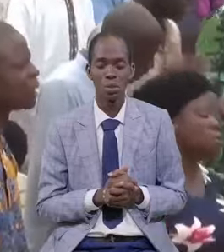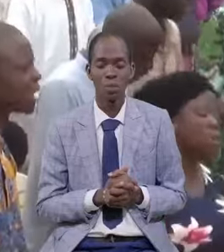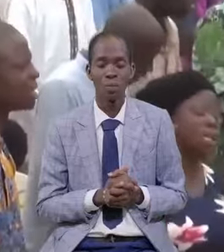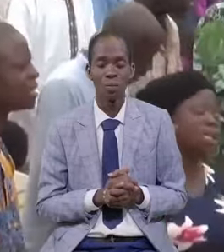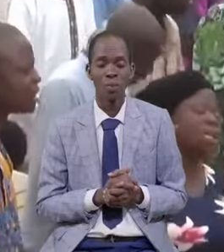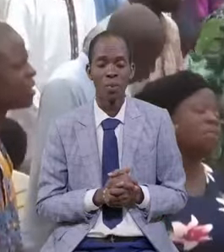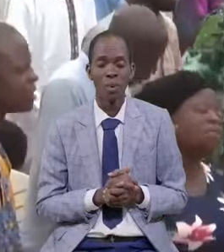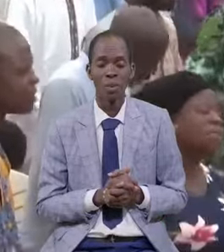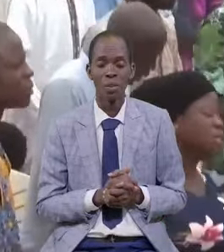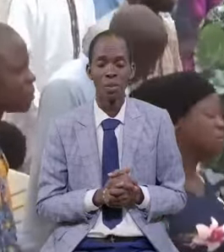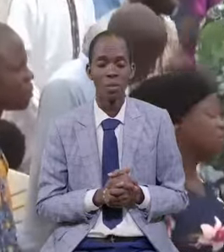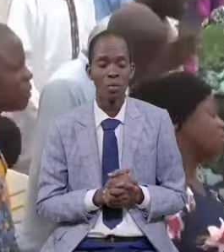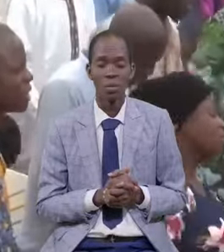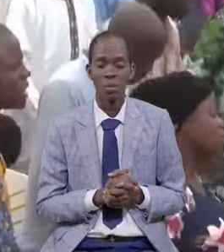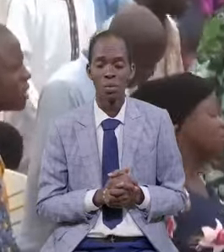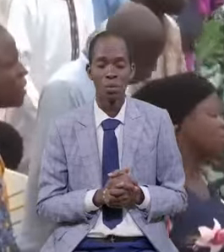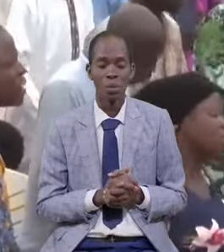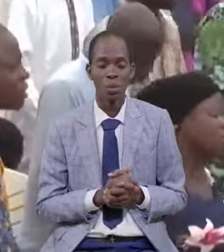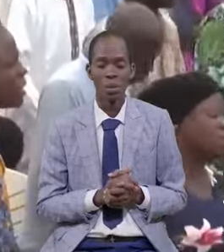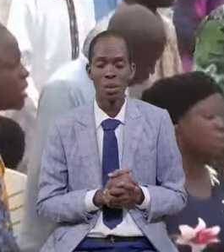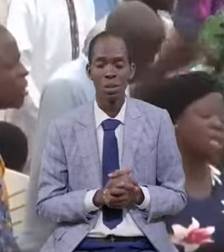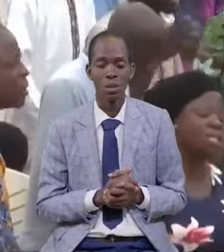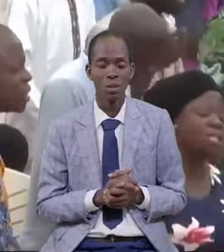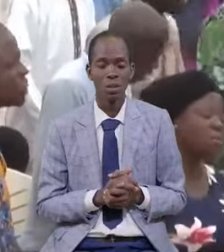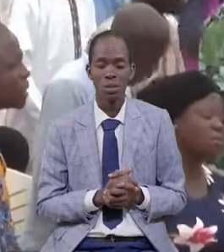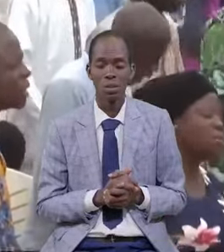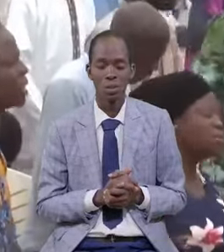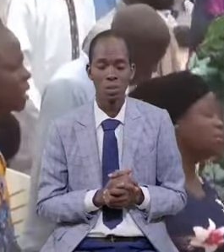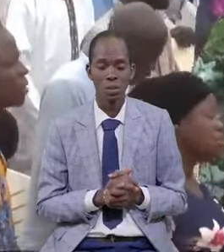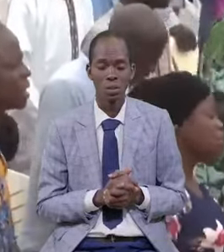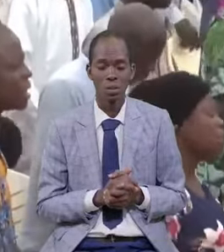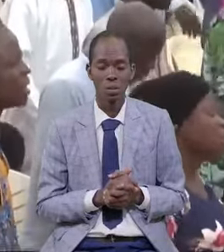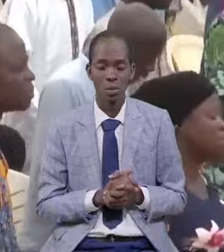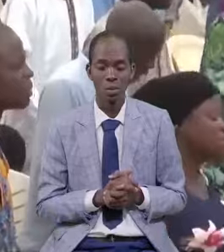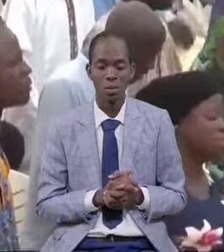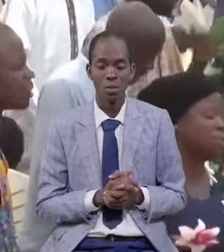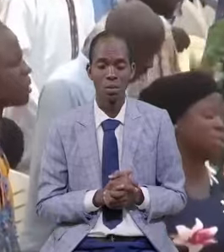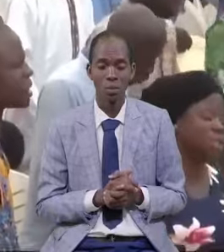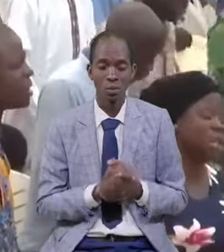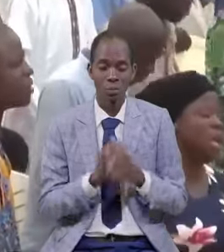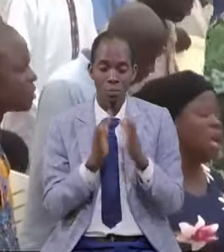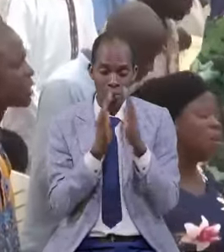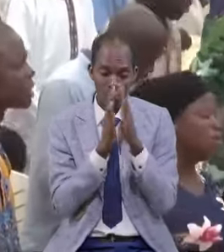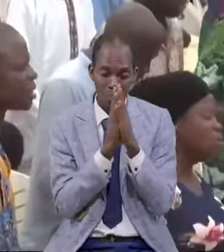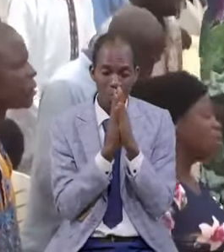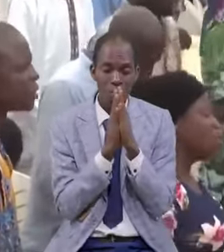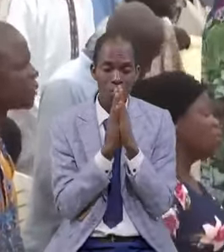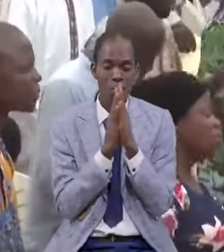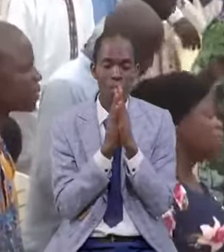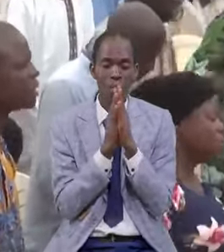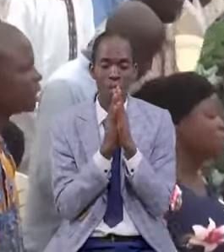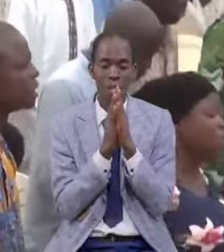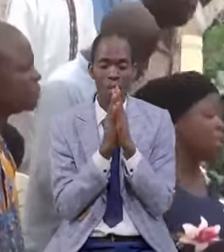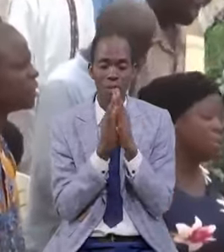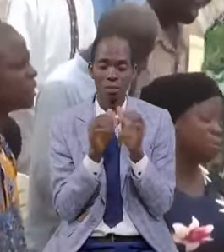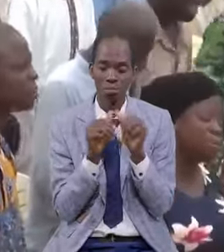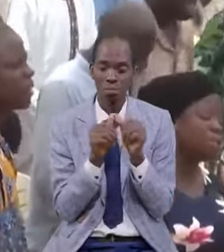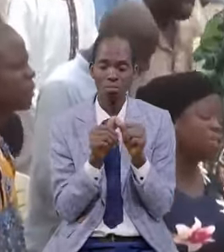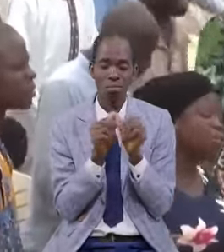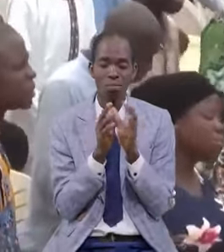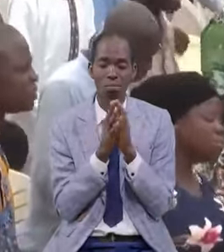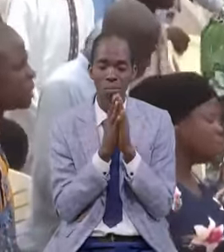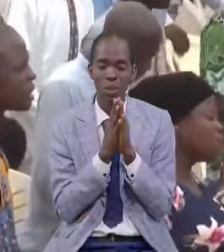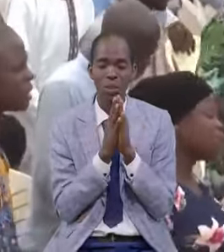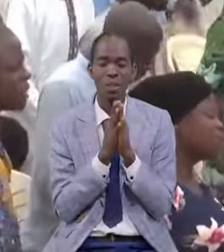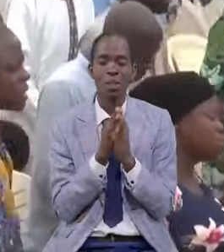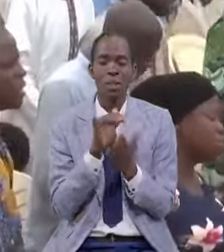the intercessor for our steadfastness and security pray you will remain State fast you will